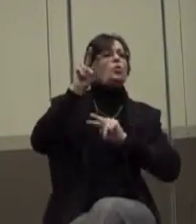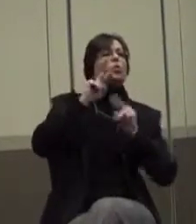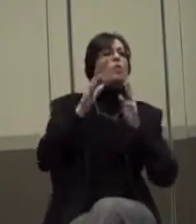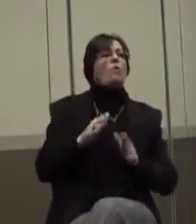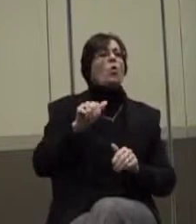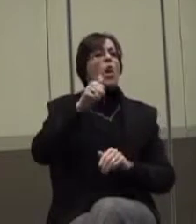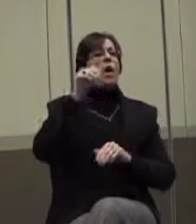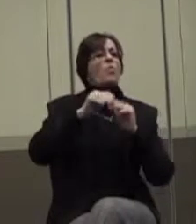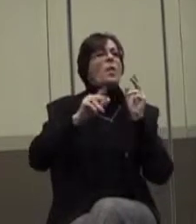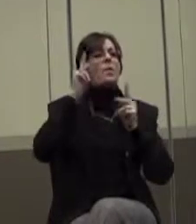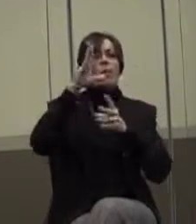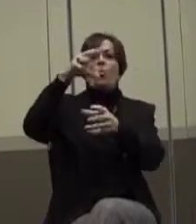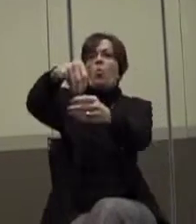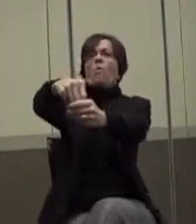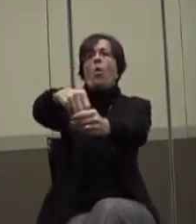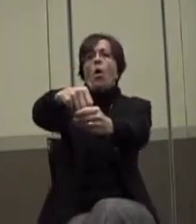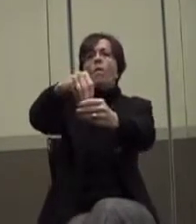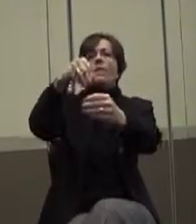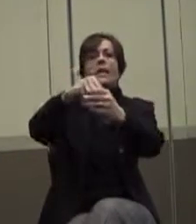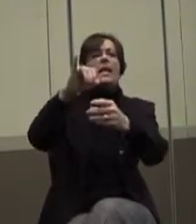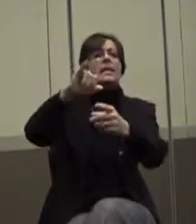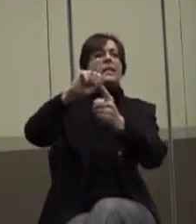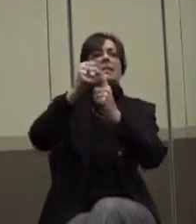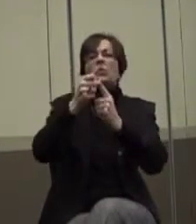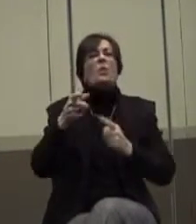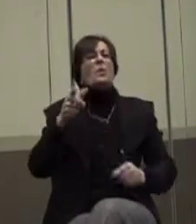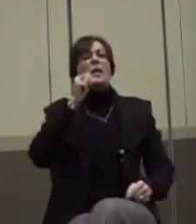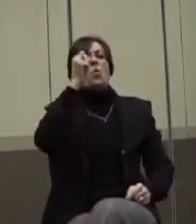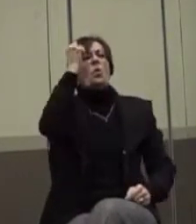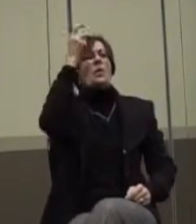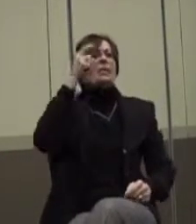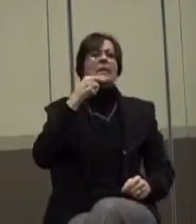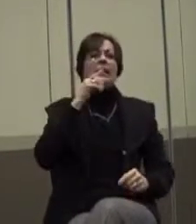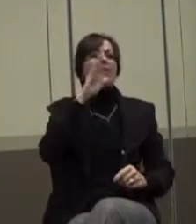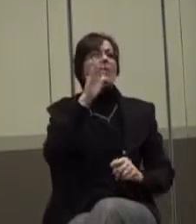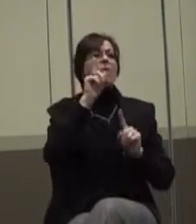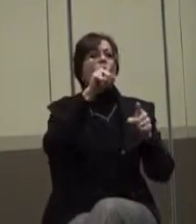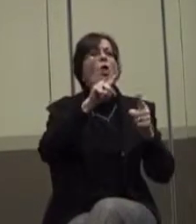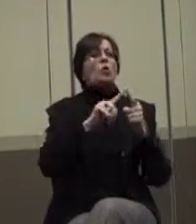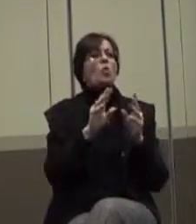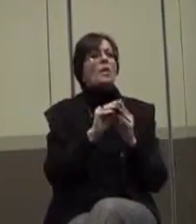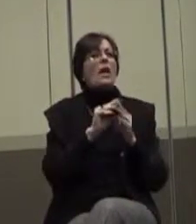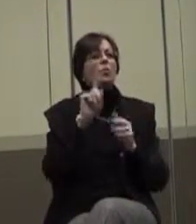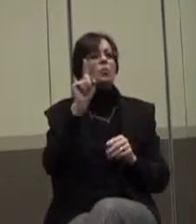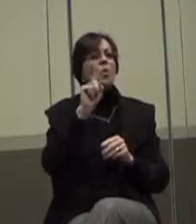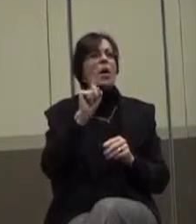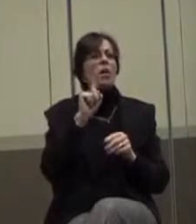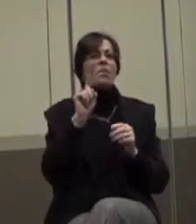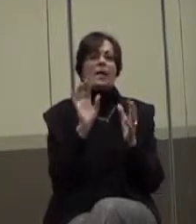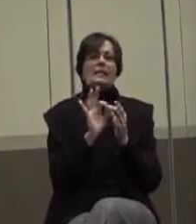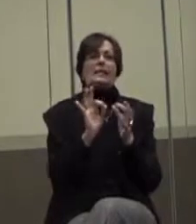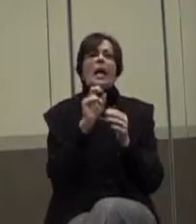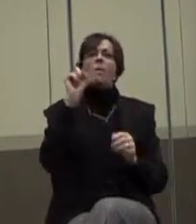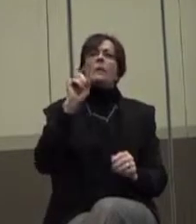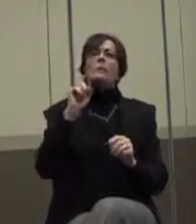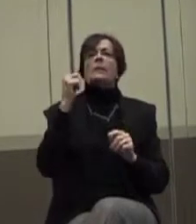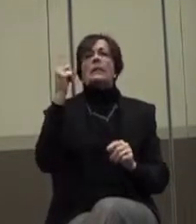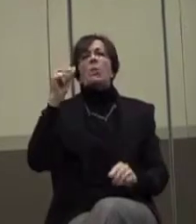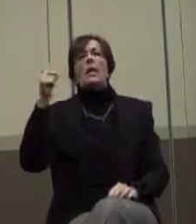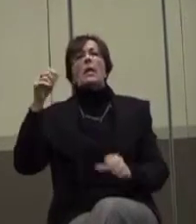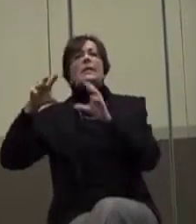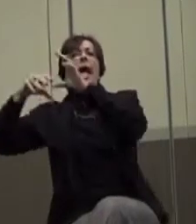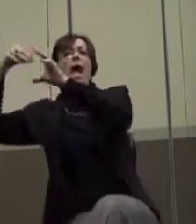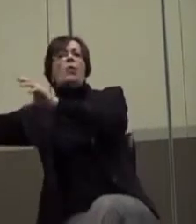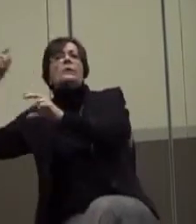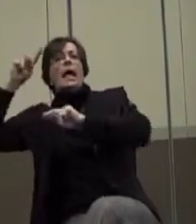than people who are embroiled in the situation. They get that. They said, well, they've never been to a conference where that was said that it had to be an outside observer,